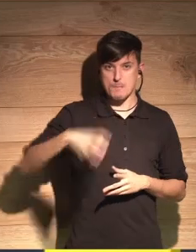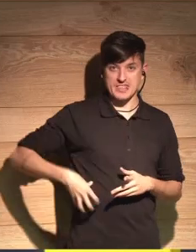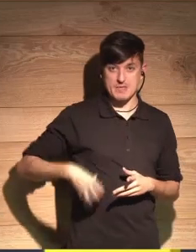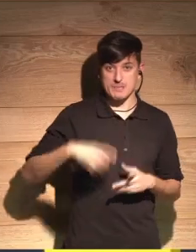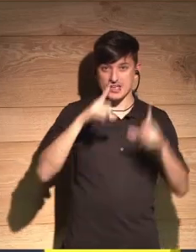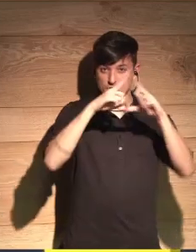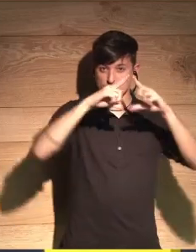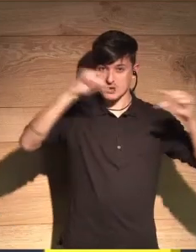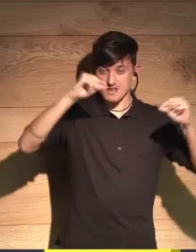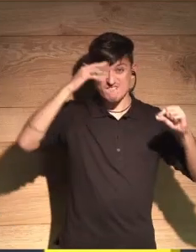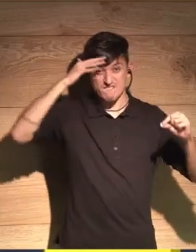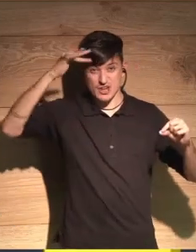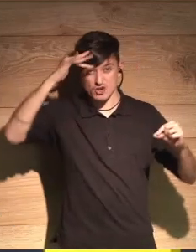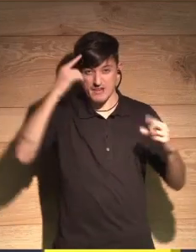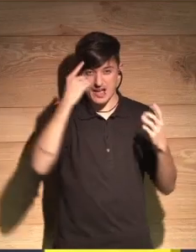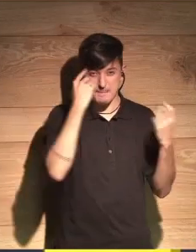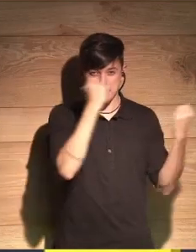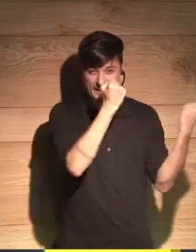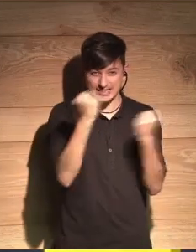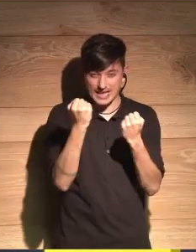Sassen, who is the